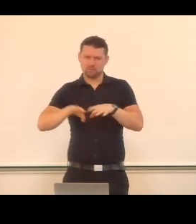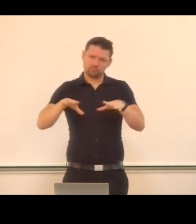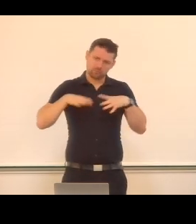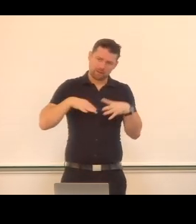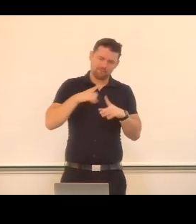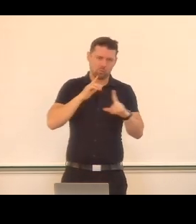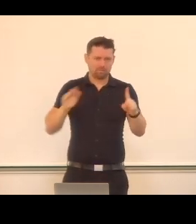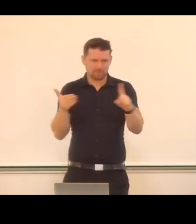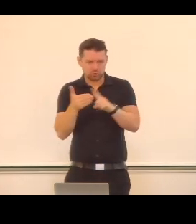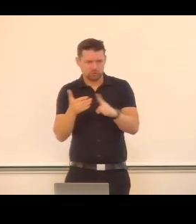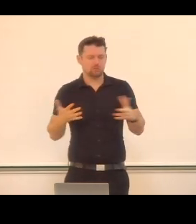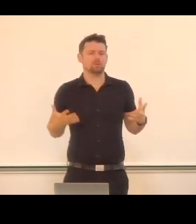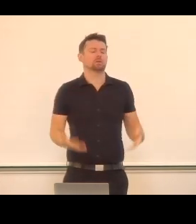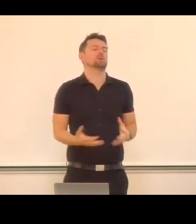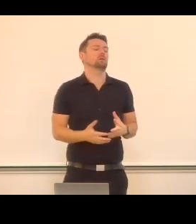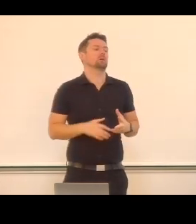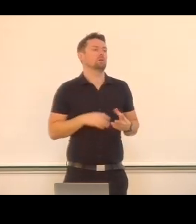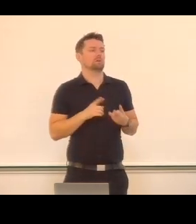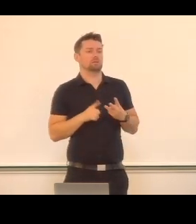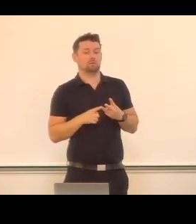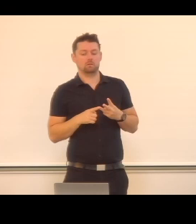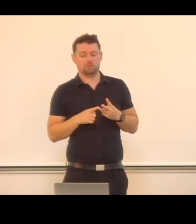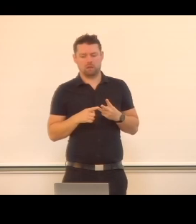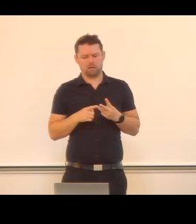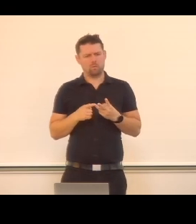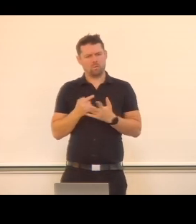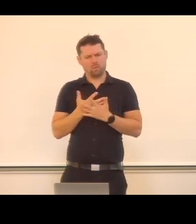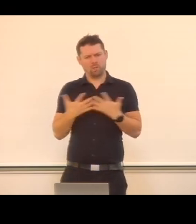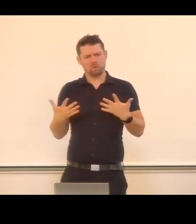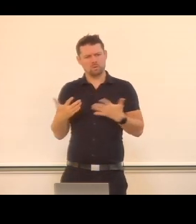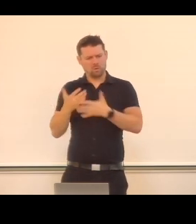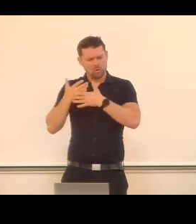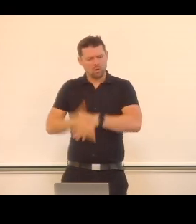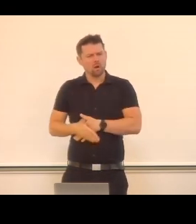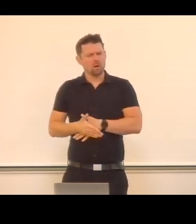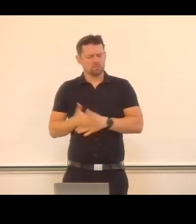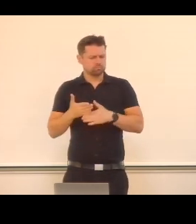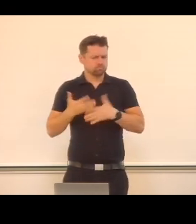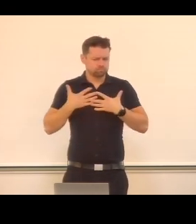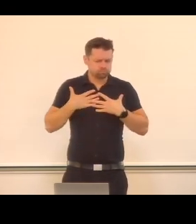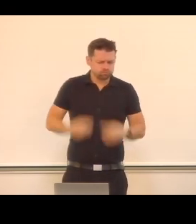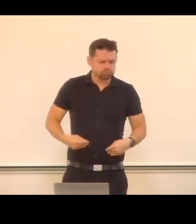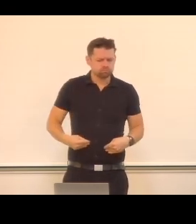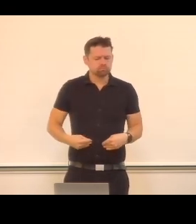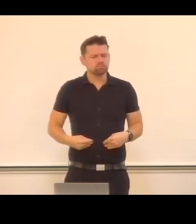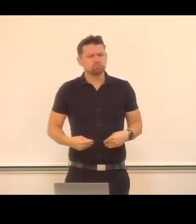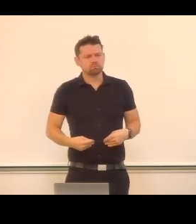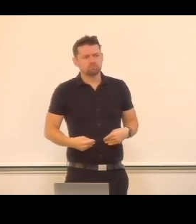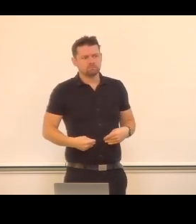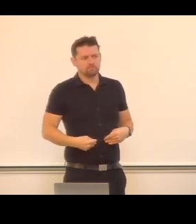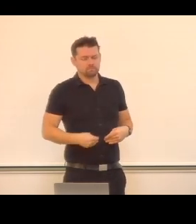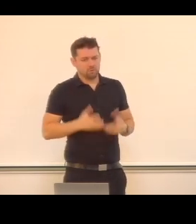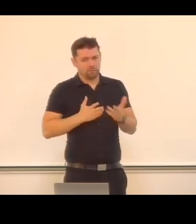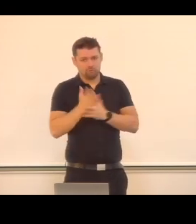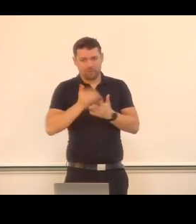mission. And we had lots to do. We had full, very tiring days of activities, timeline throughout the